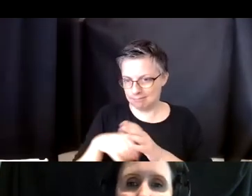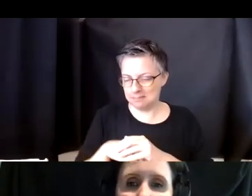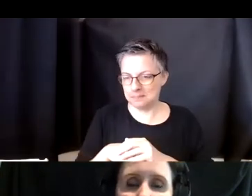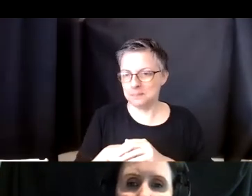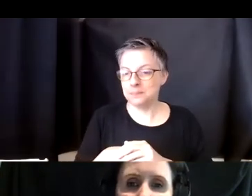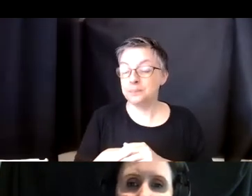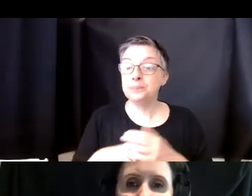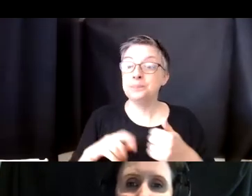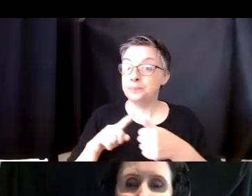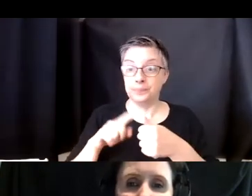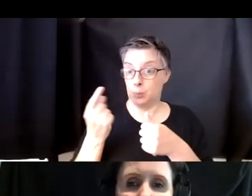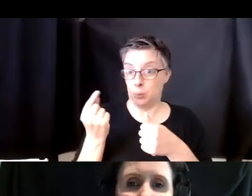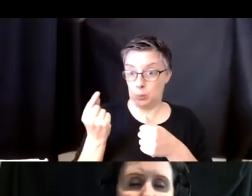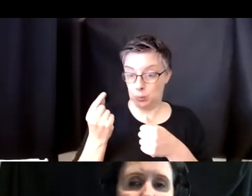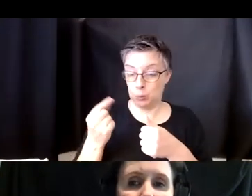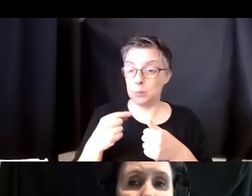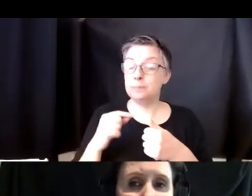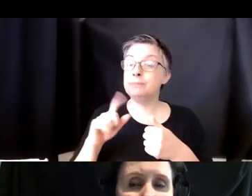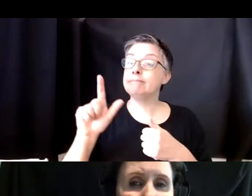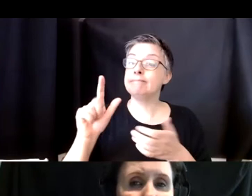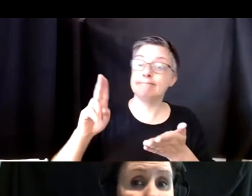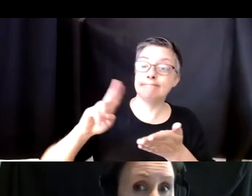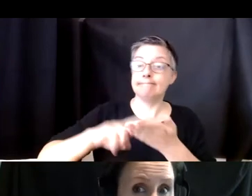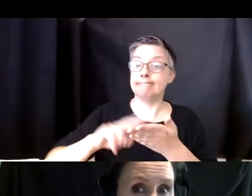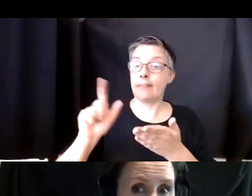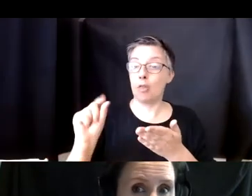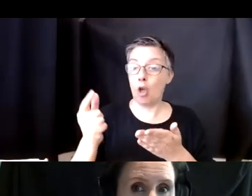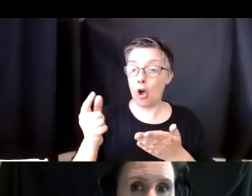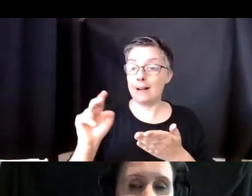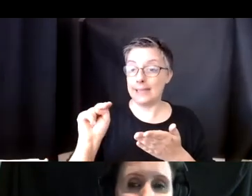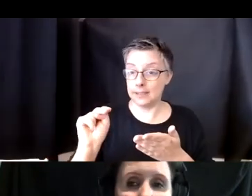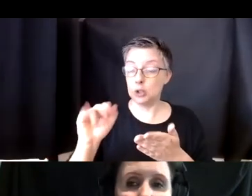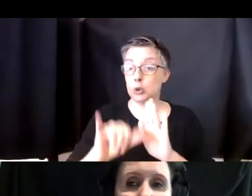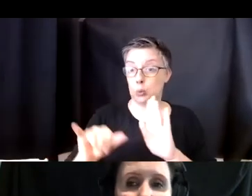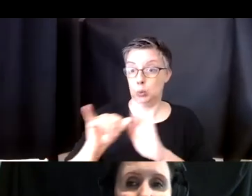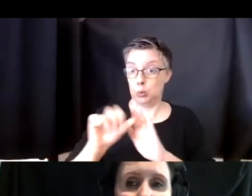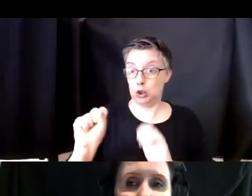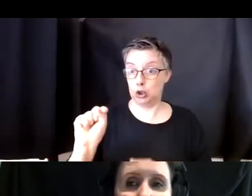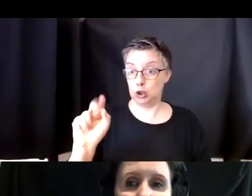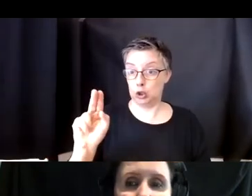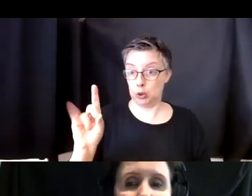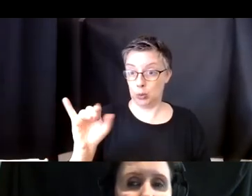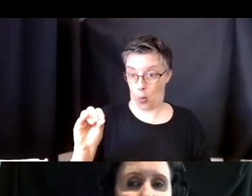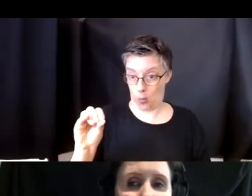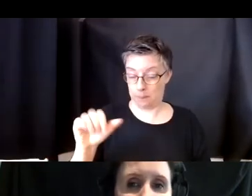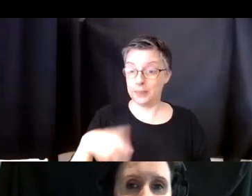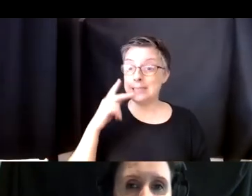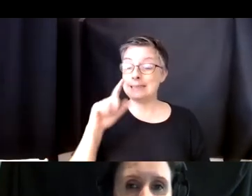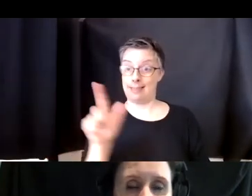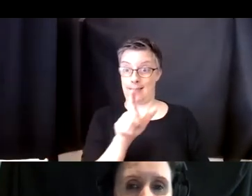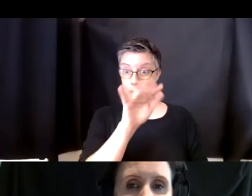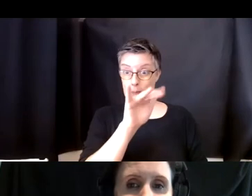The first thing you do is once you're logged into YouTube Studio, from the left menu, select